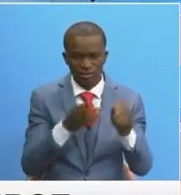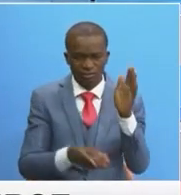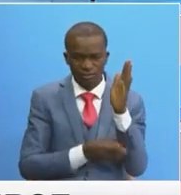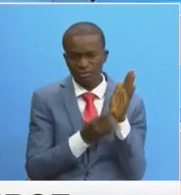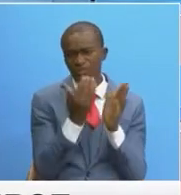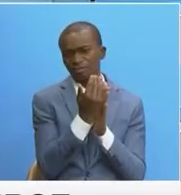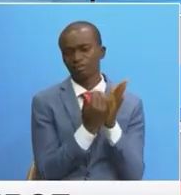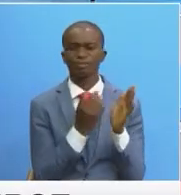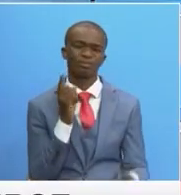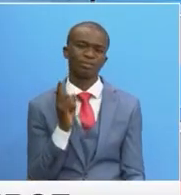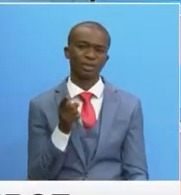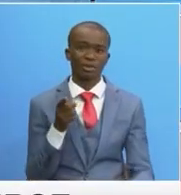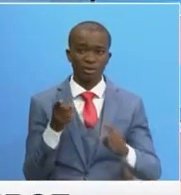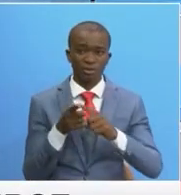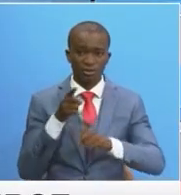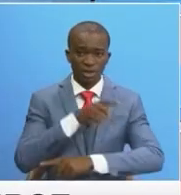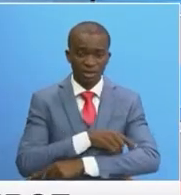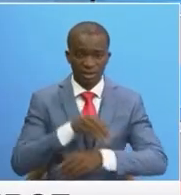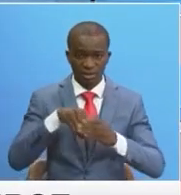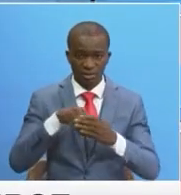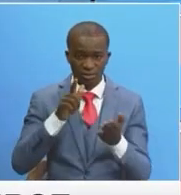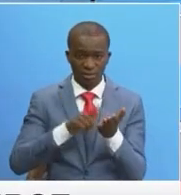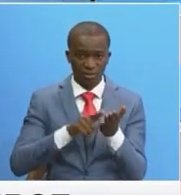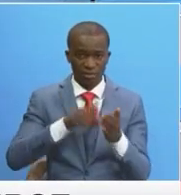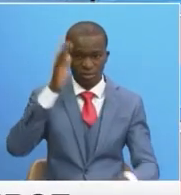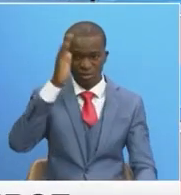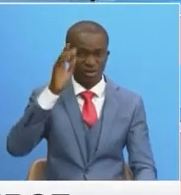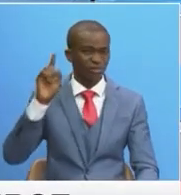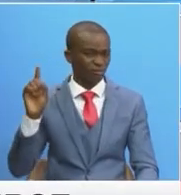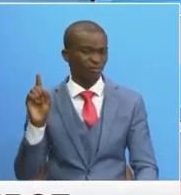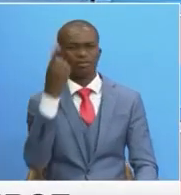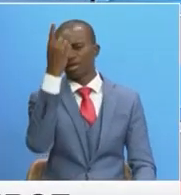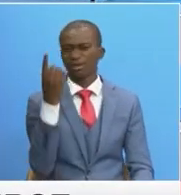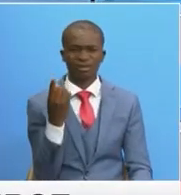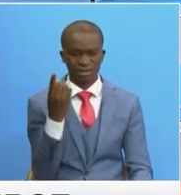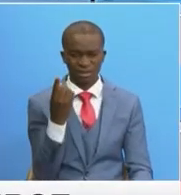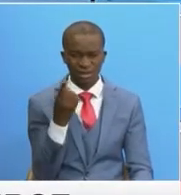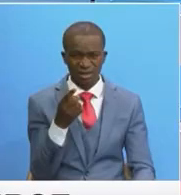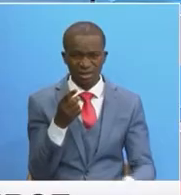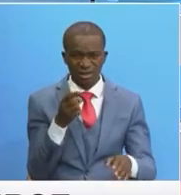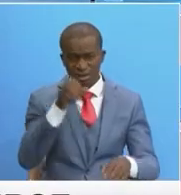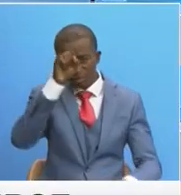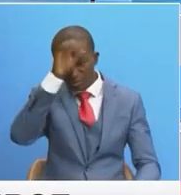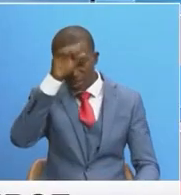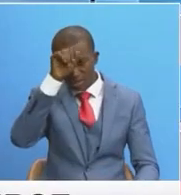at a press briefing ahead of the first ever mining and investment in Isaka next week,